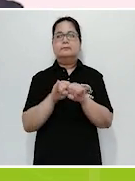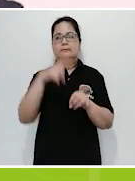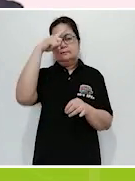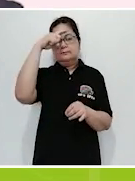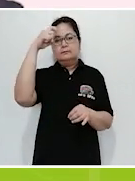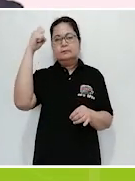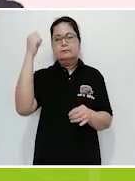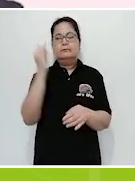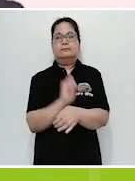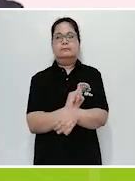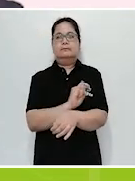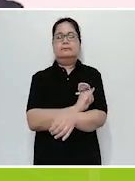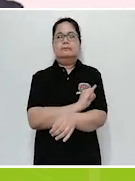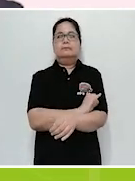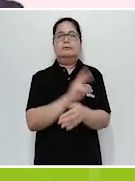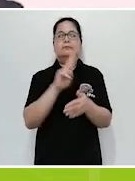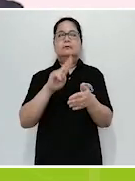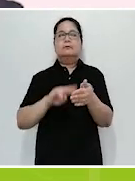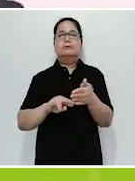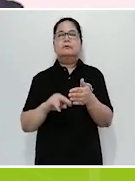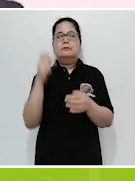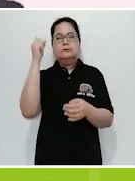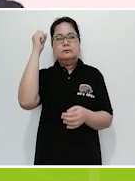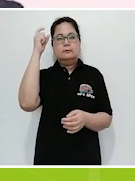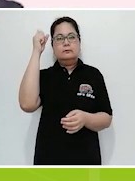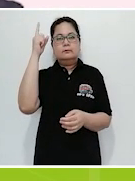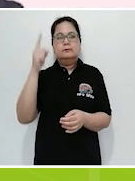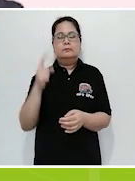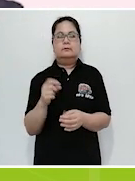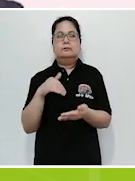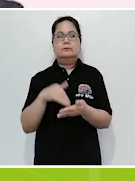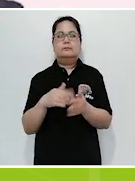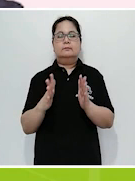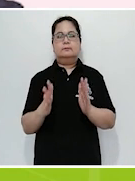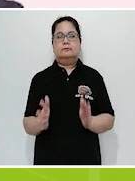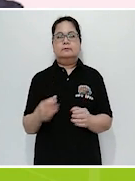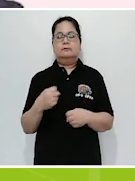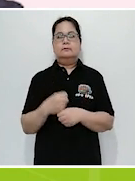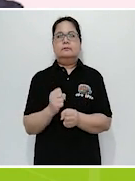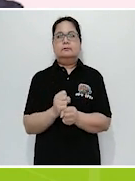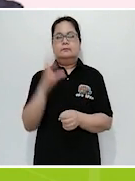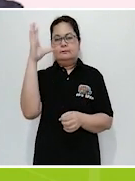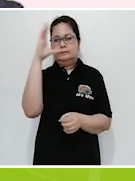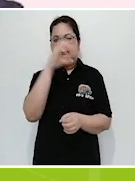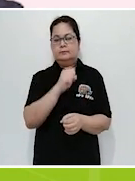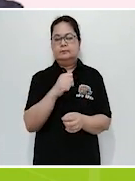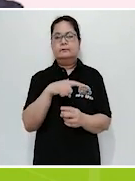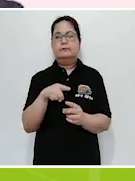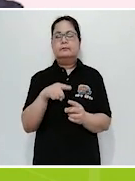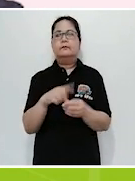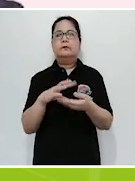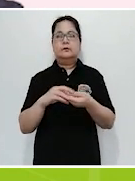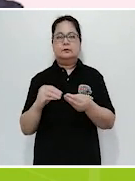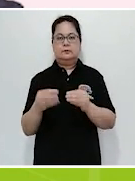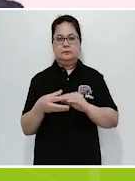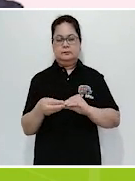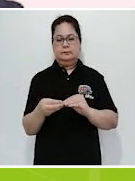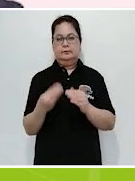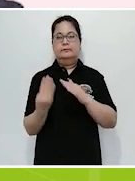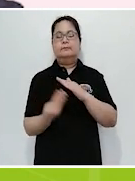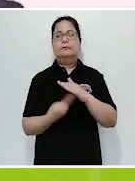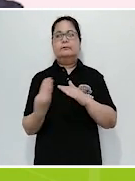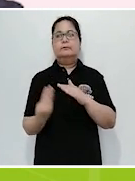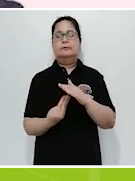Predicting is important because it improves reading comprehension. Students can make predictions about